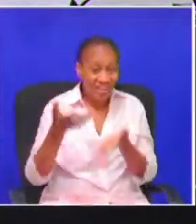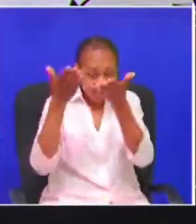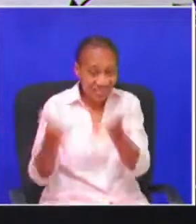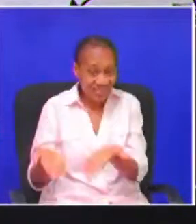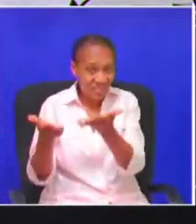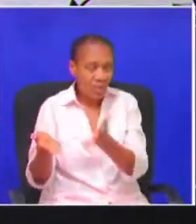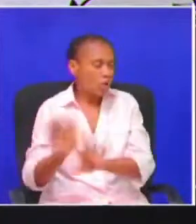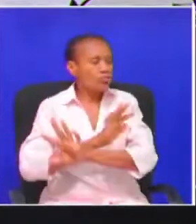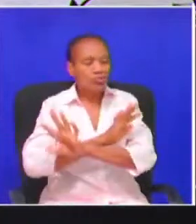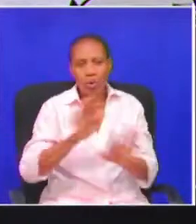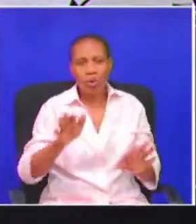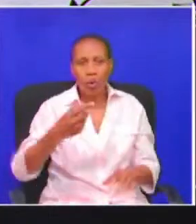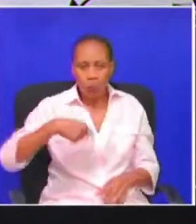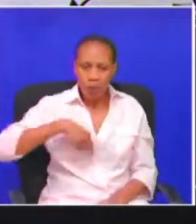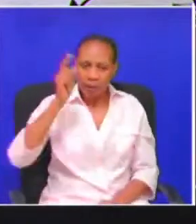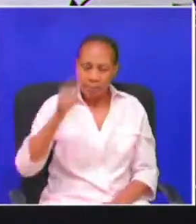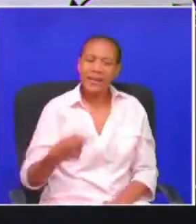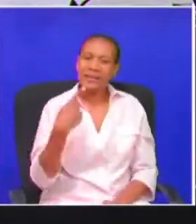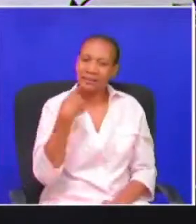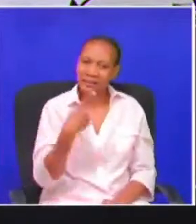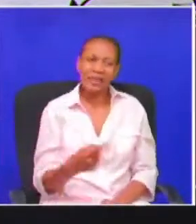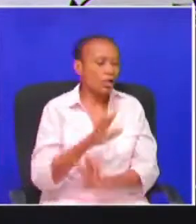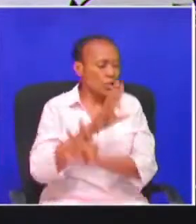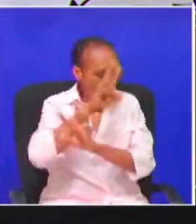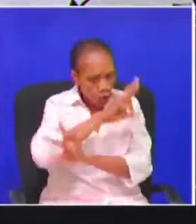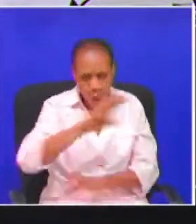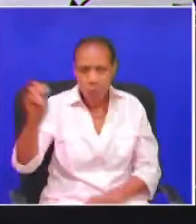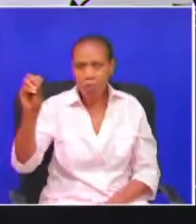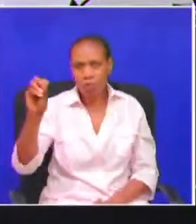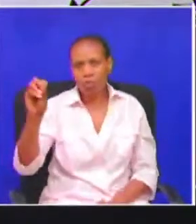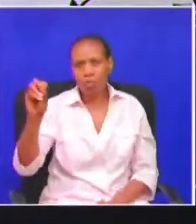must all say so. That's not who we are.